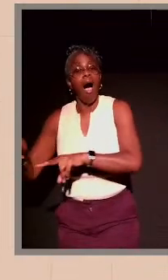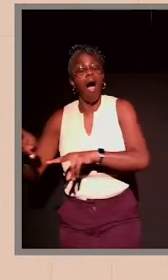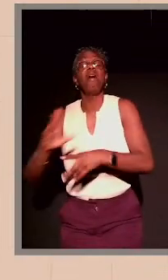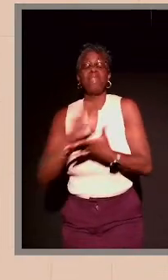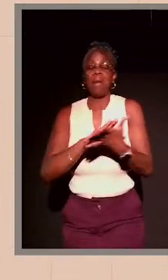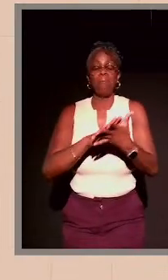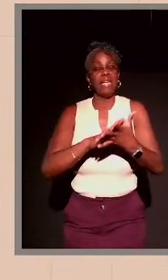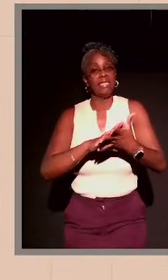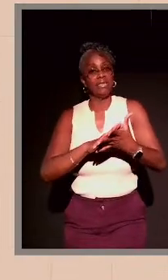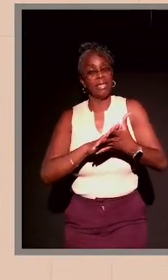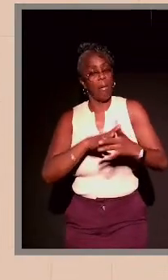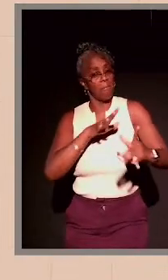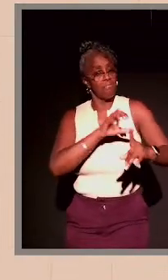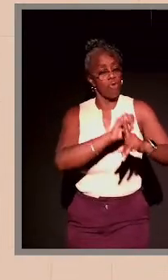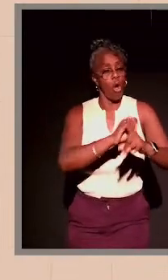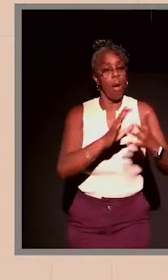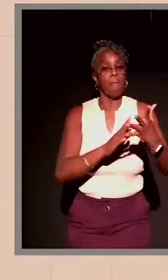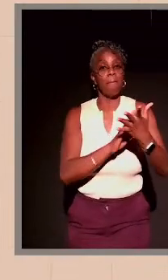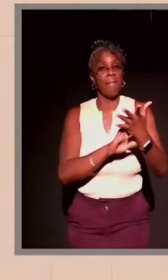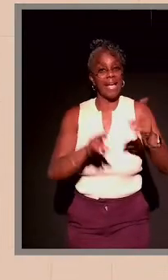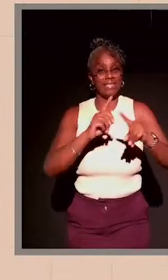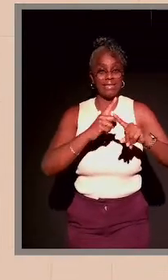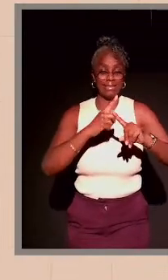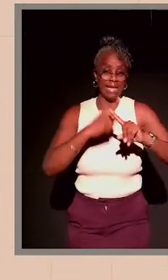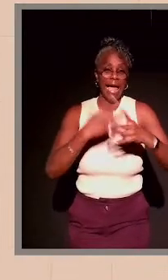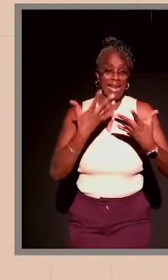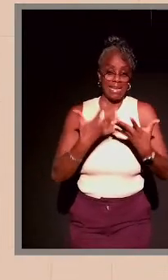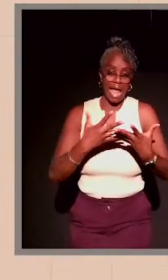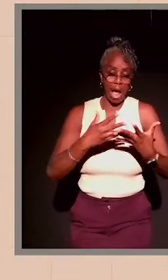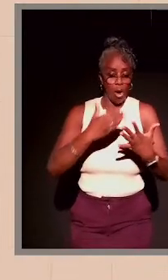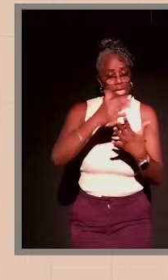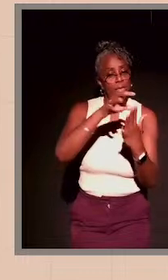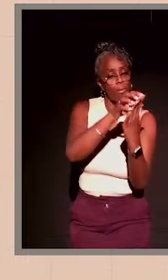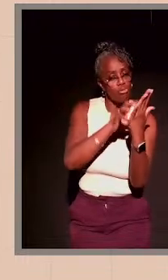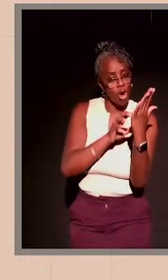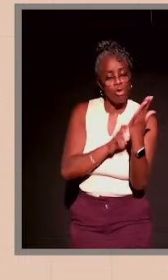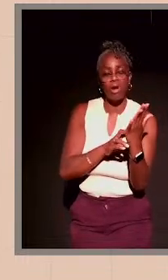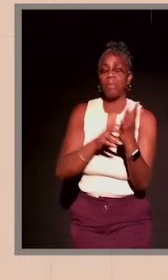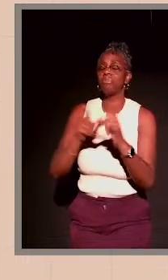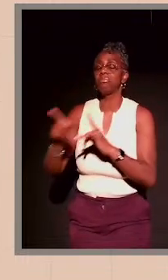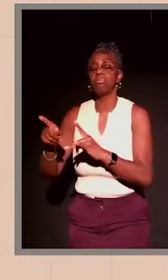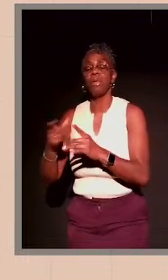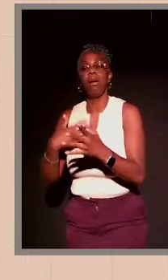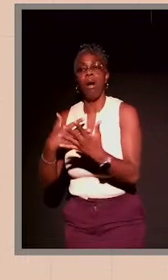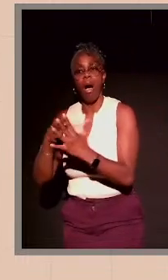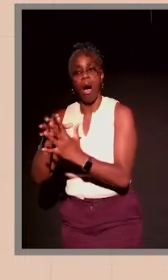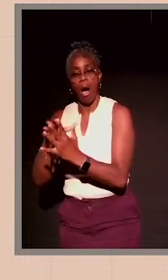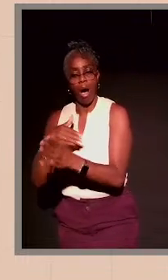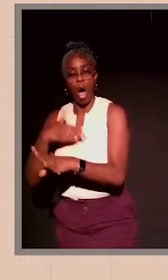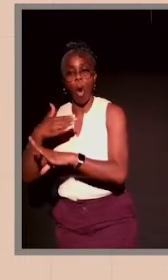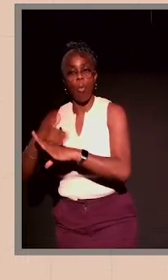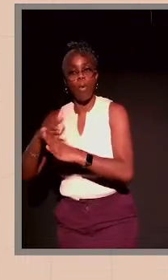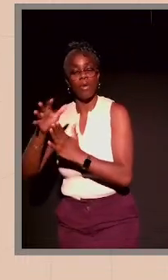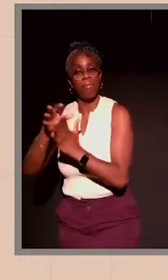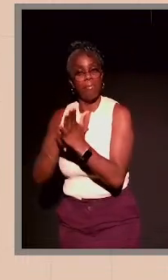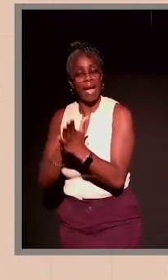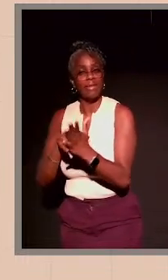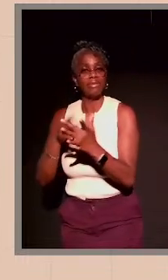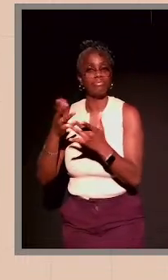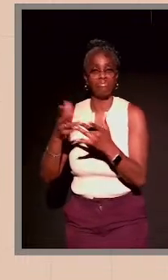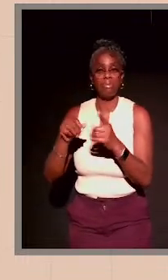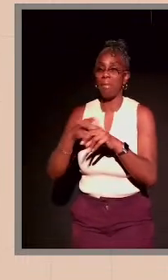environment. Now, one of the reasons I chose to work with MAX is because I contend